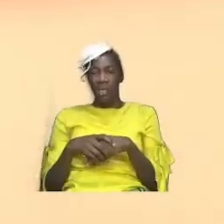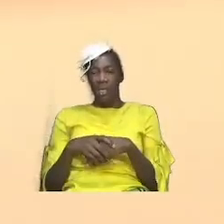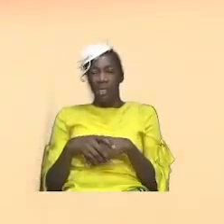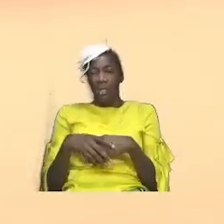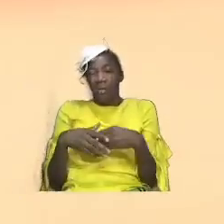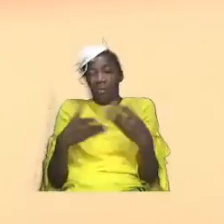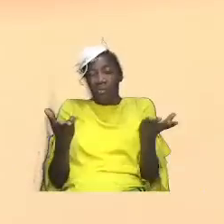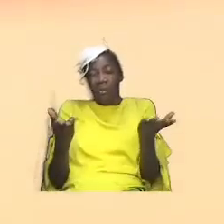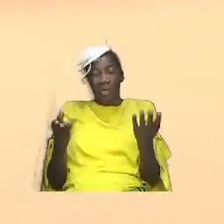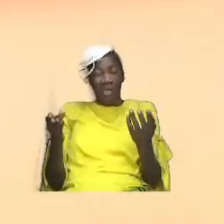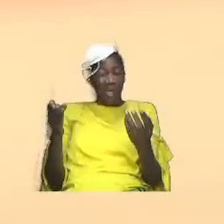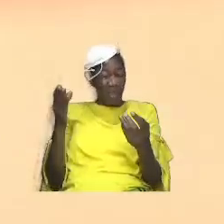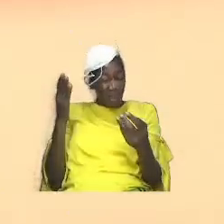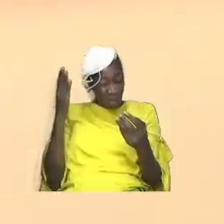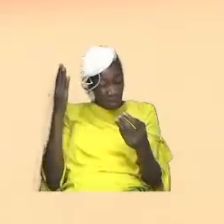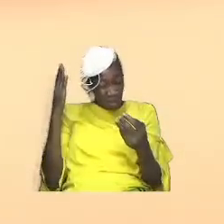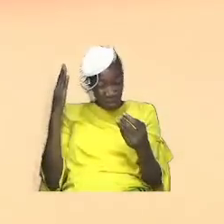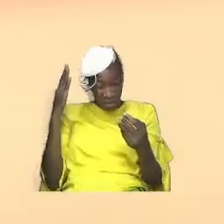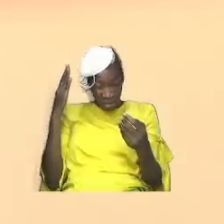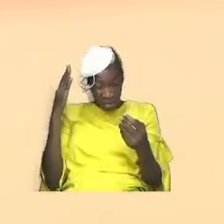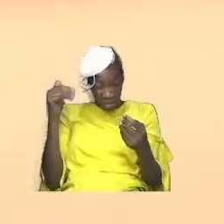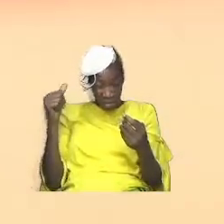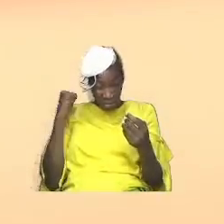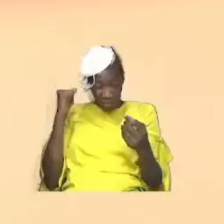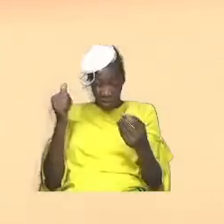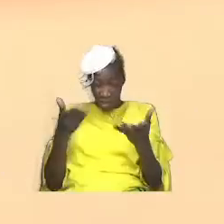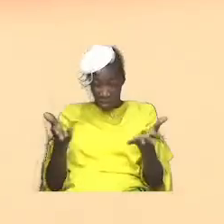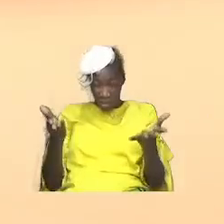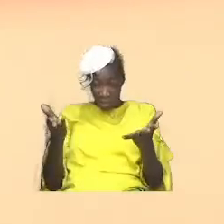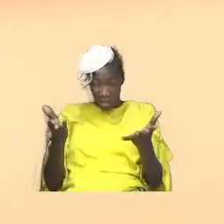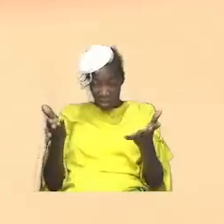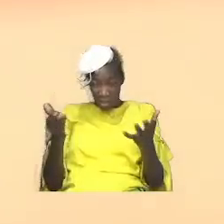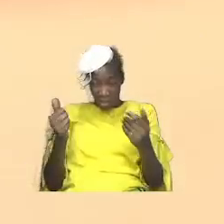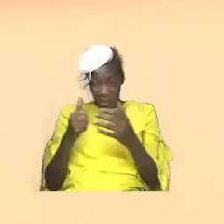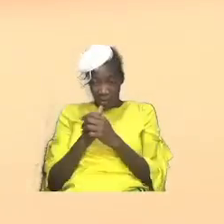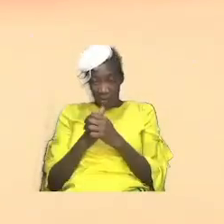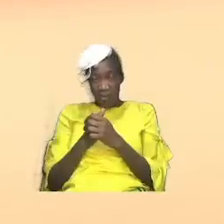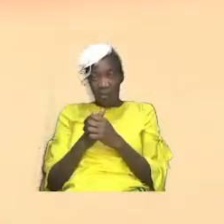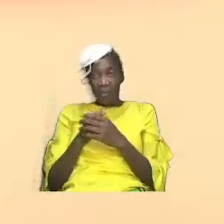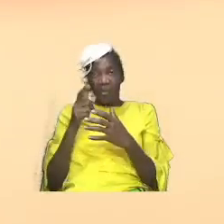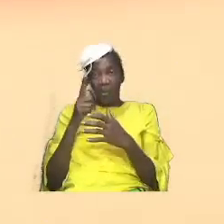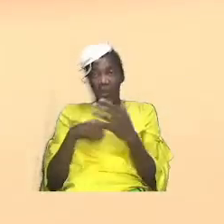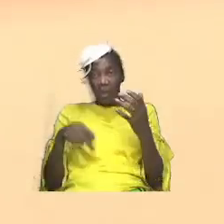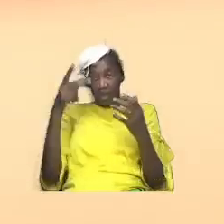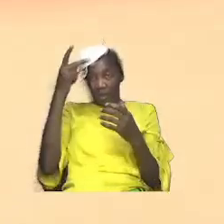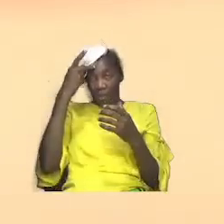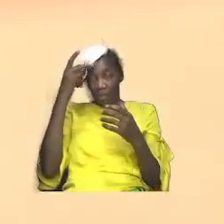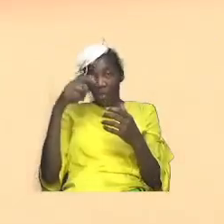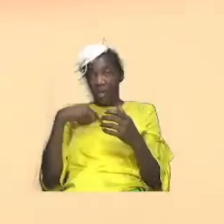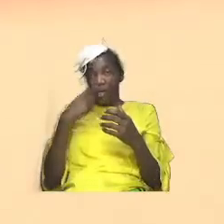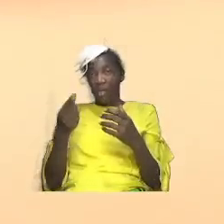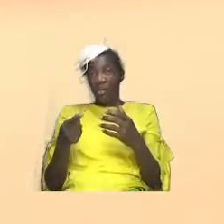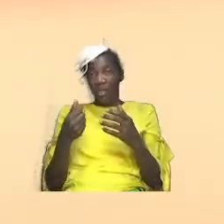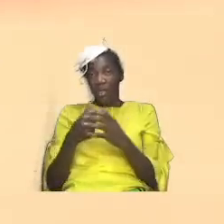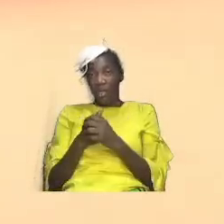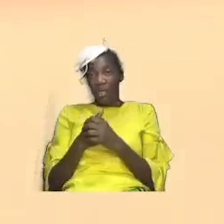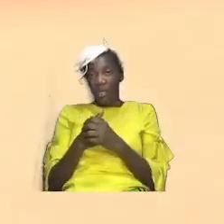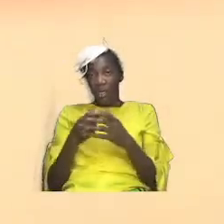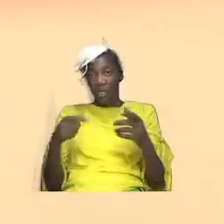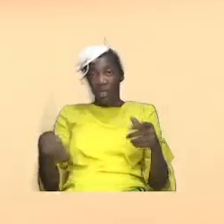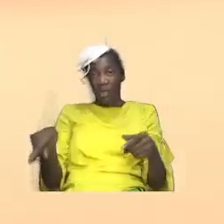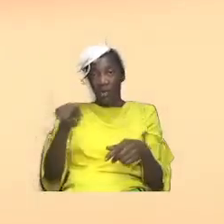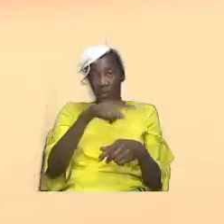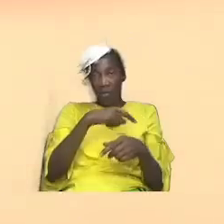behind it? And we have to take heed, brethren. And that's what Paul was saying to